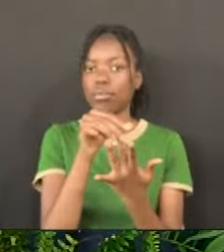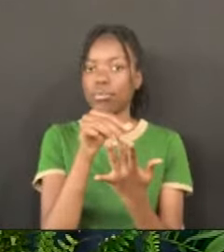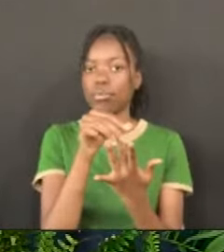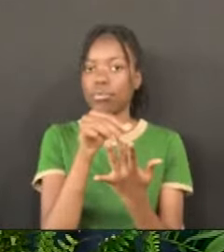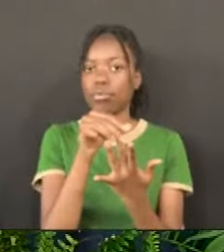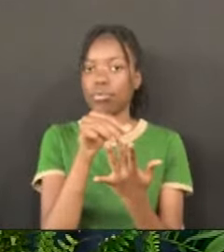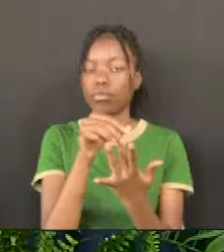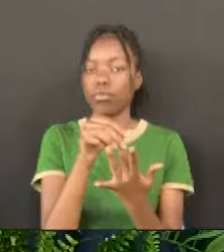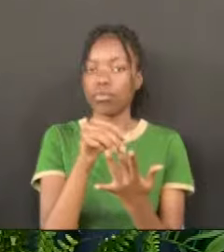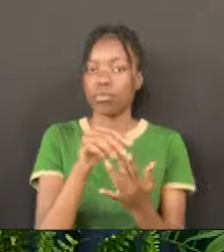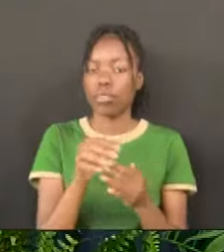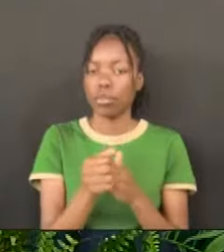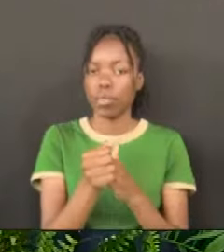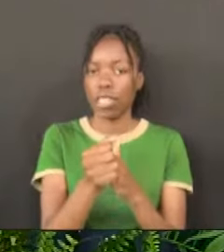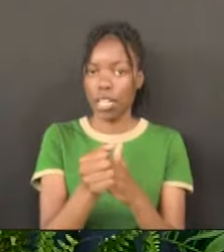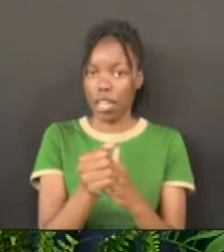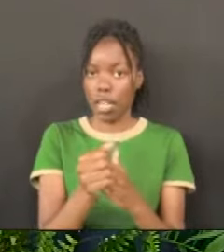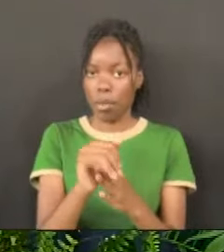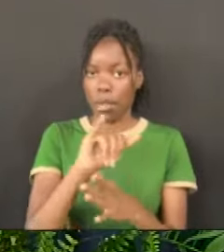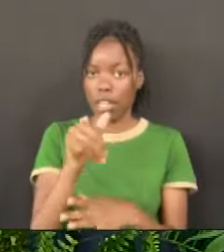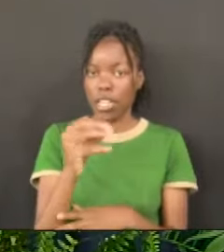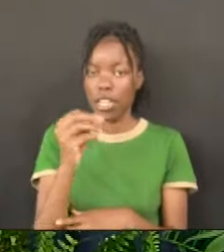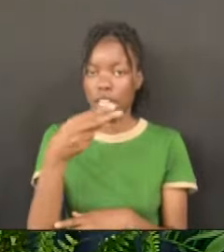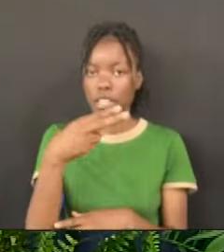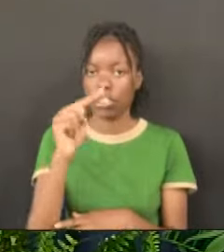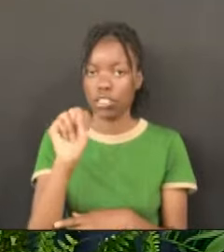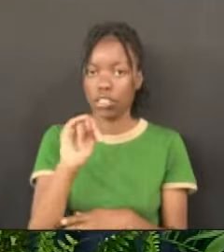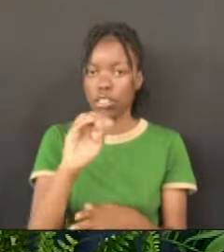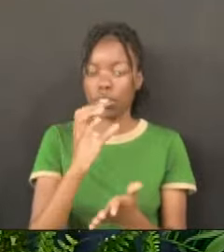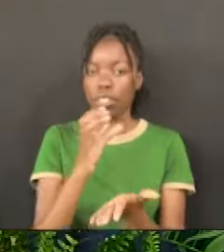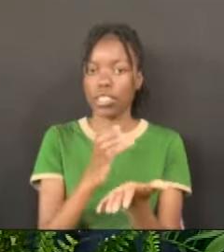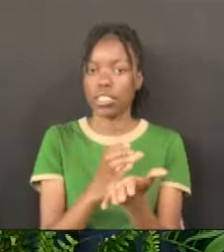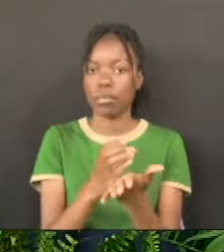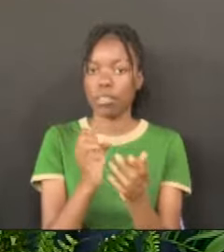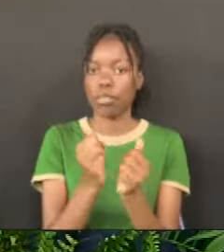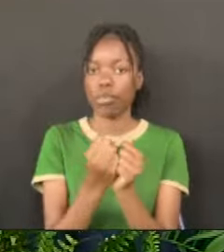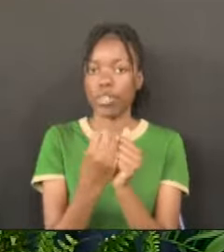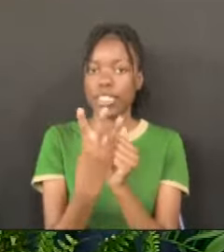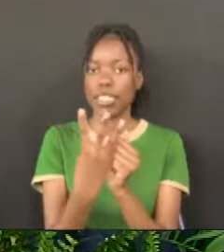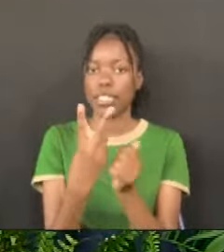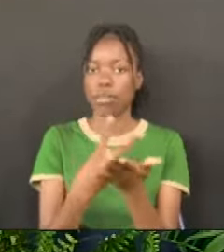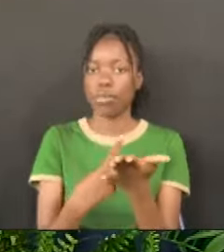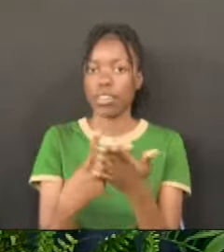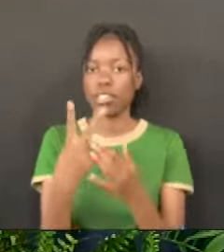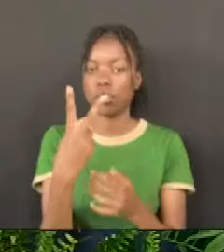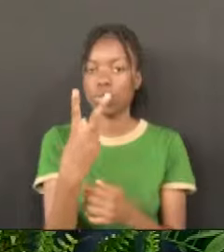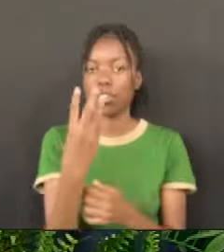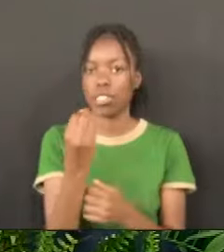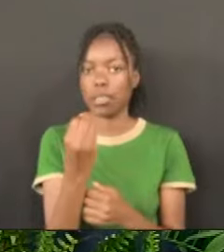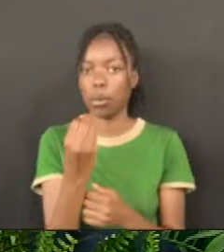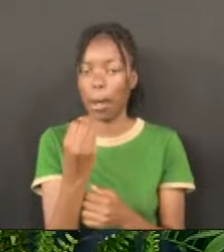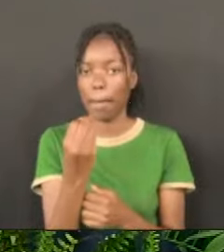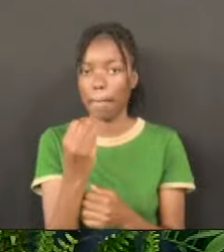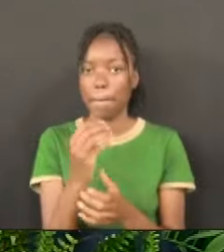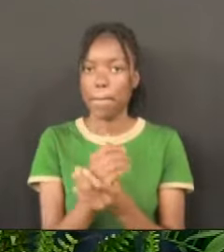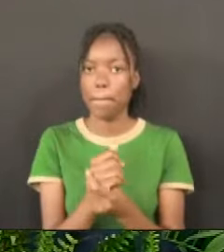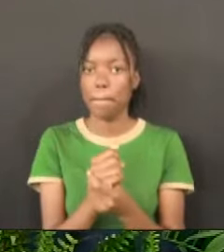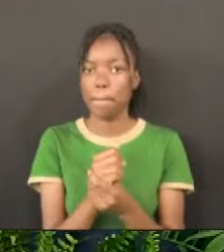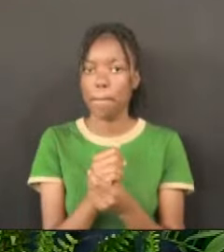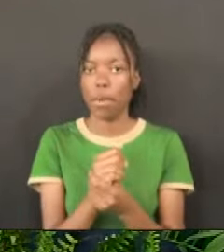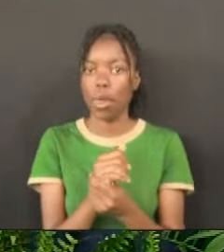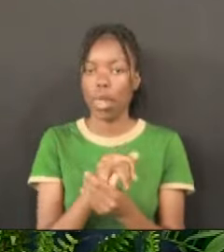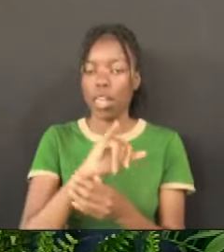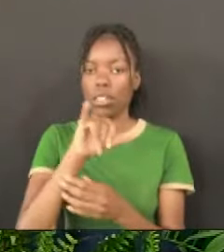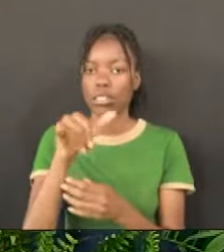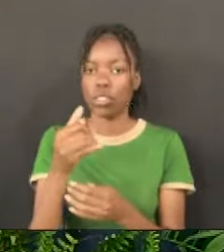the book of John, chapter 14, verse 20. We'll be led by the book of John, chapter